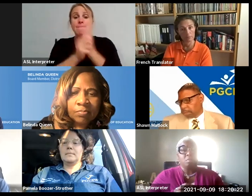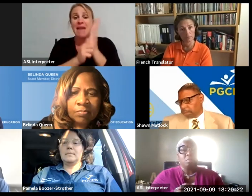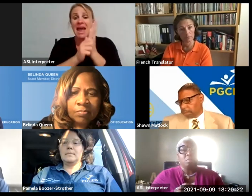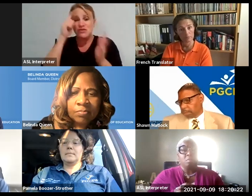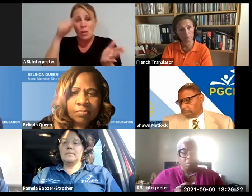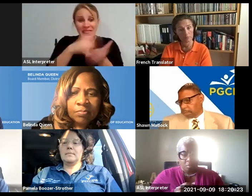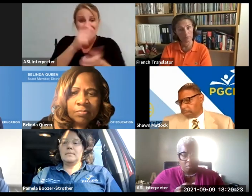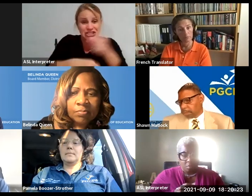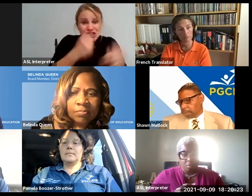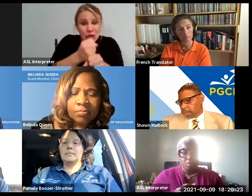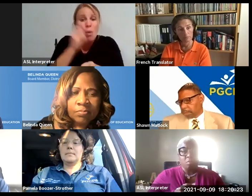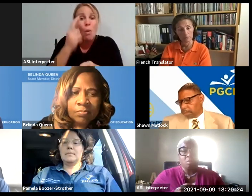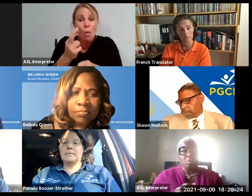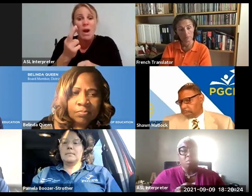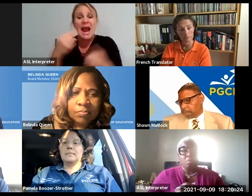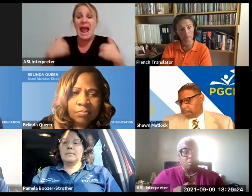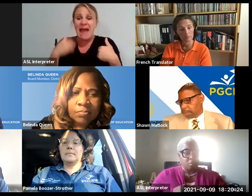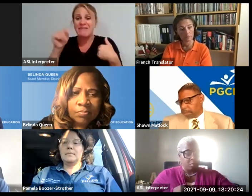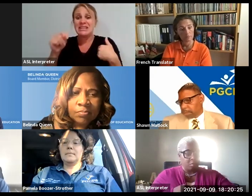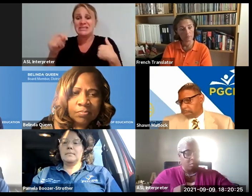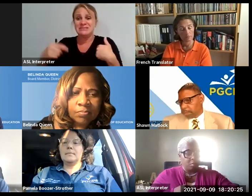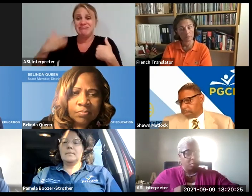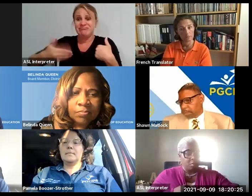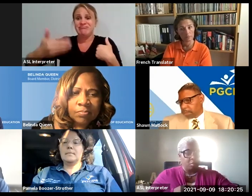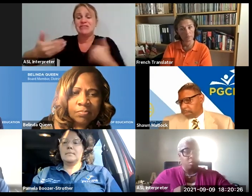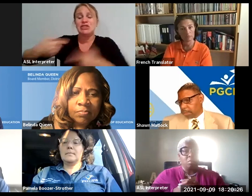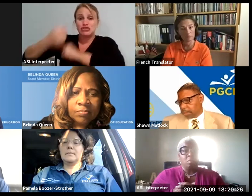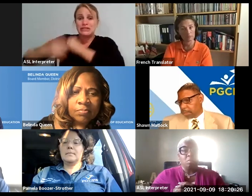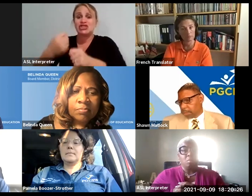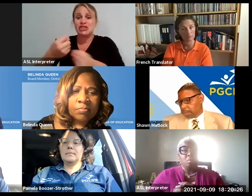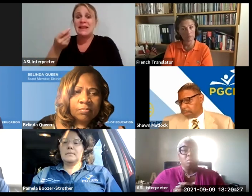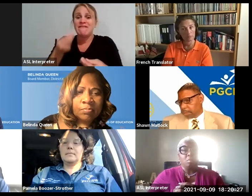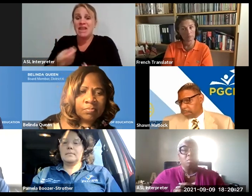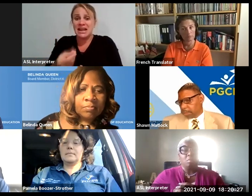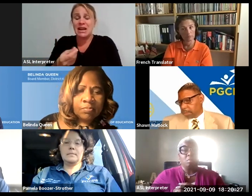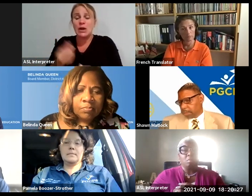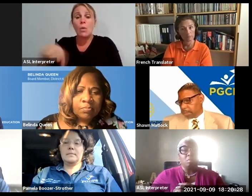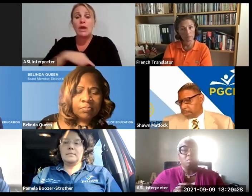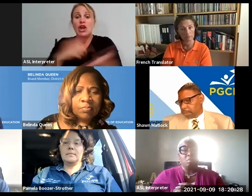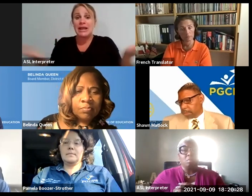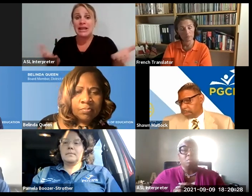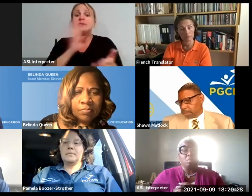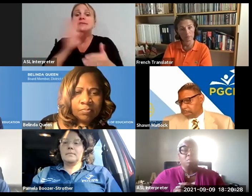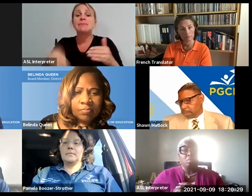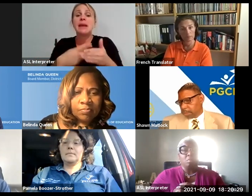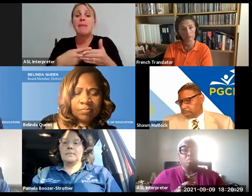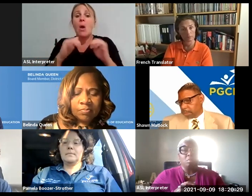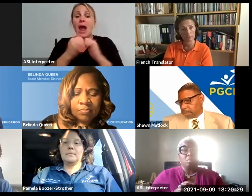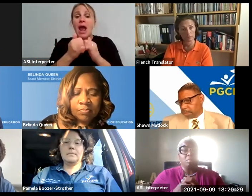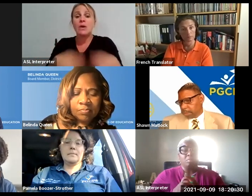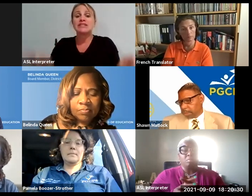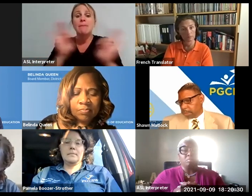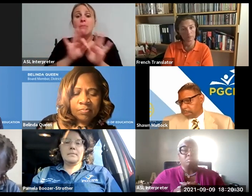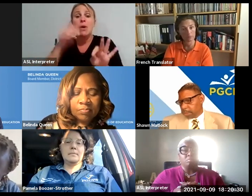or have it traditionally funded. We are here to speak about how important this is to our community. Our